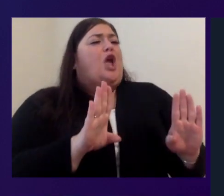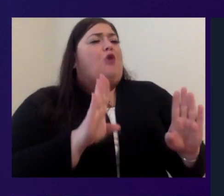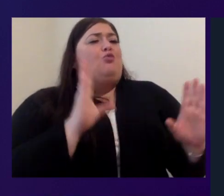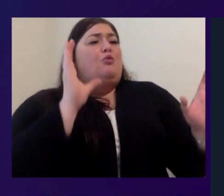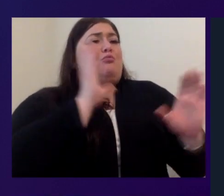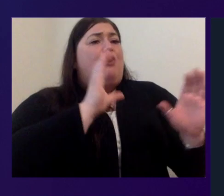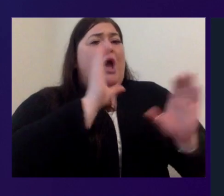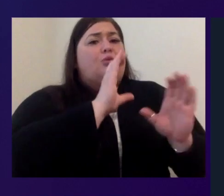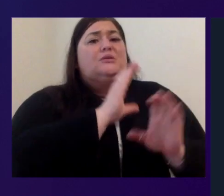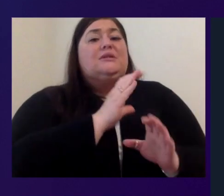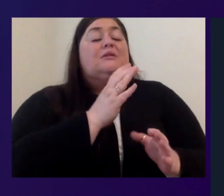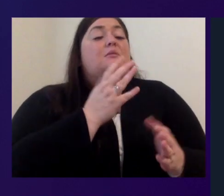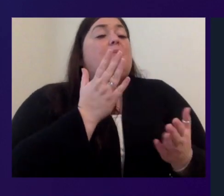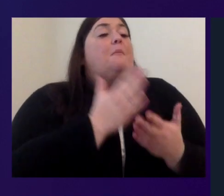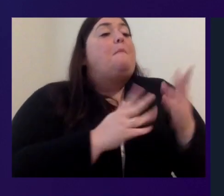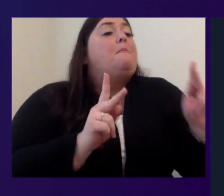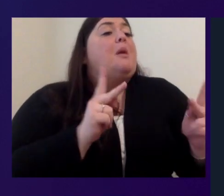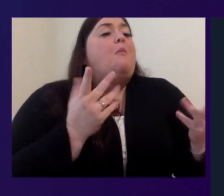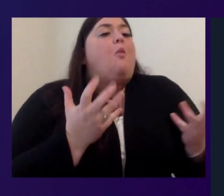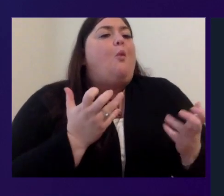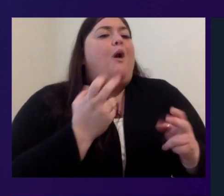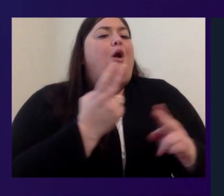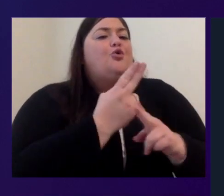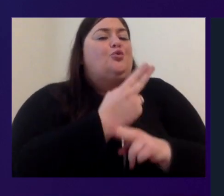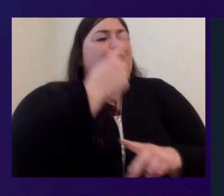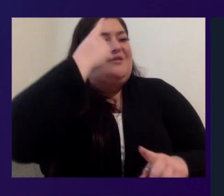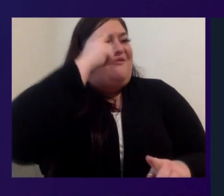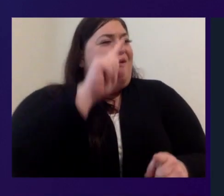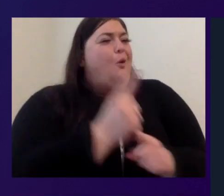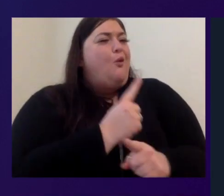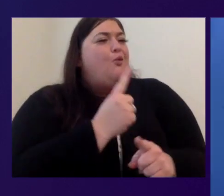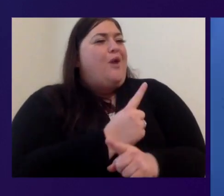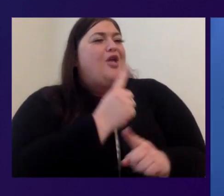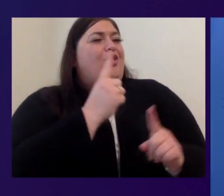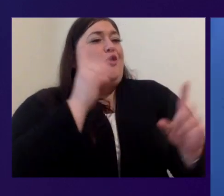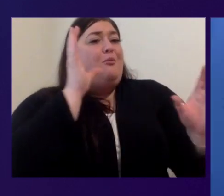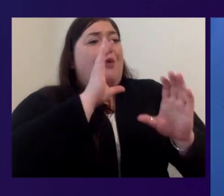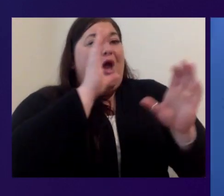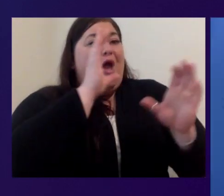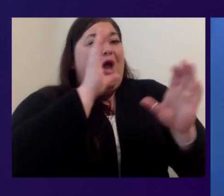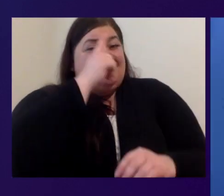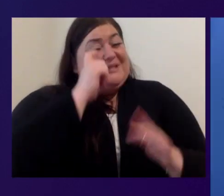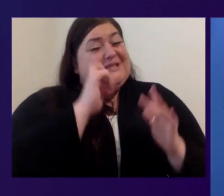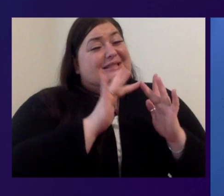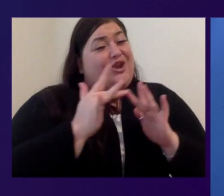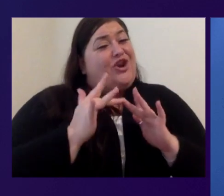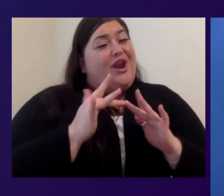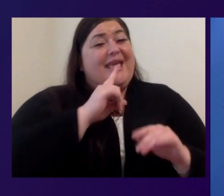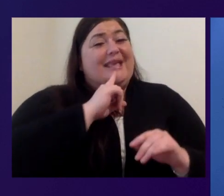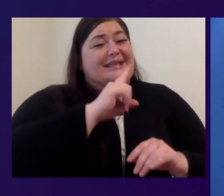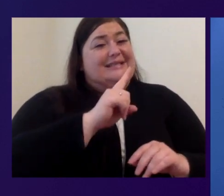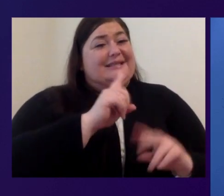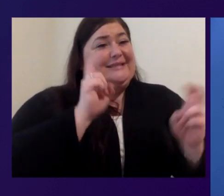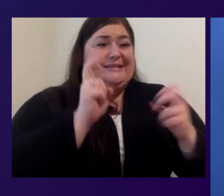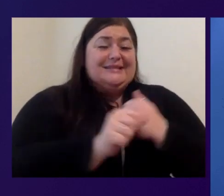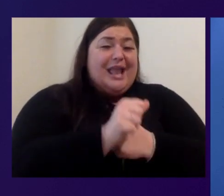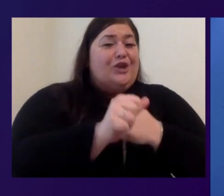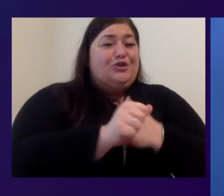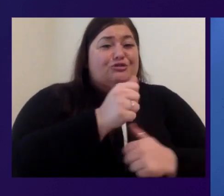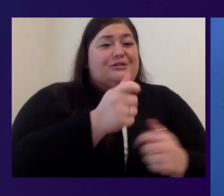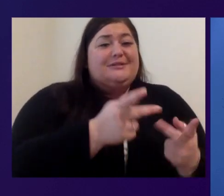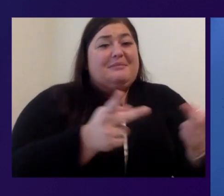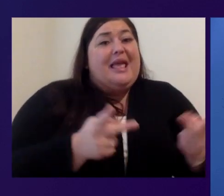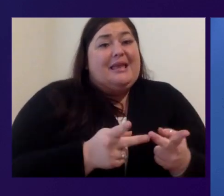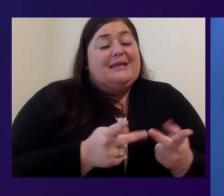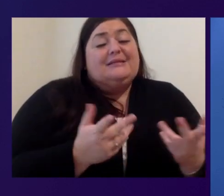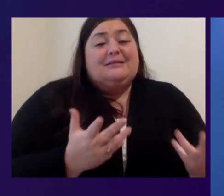to use it for general browsing because, again, like we talked about, the web's a dangerous place. So like let's keep them sandboxed here, and let's keep it on this non-persistent